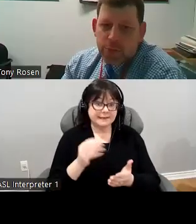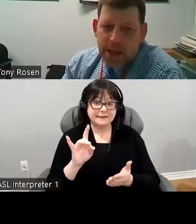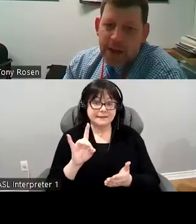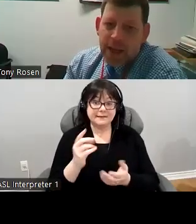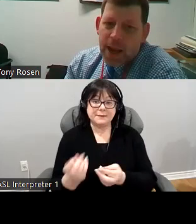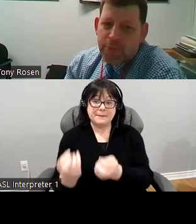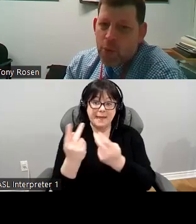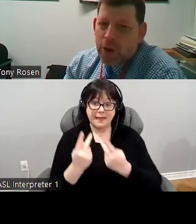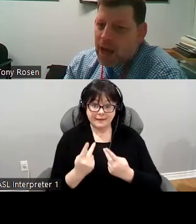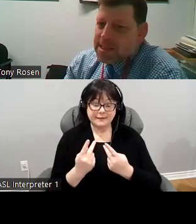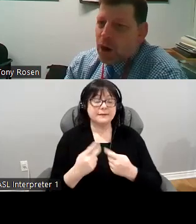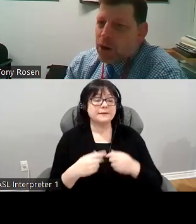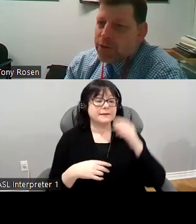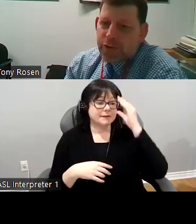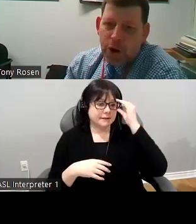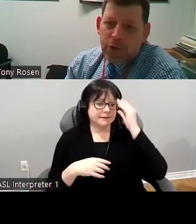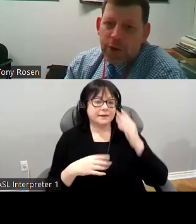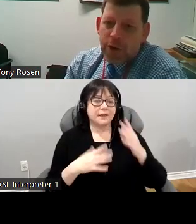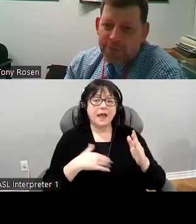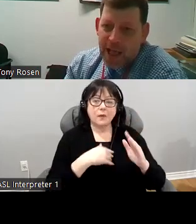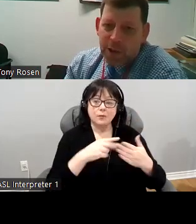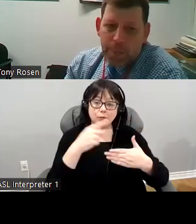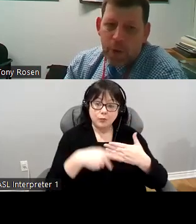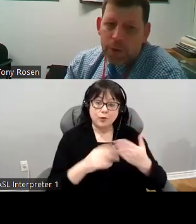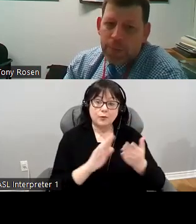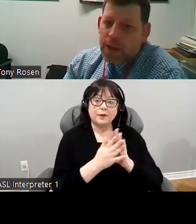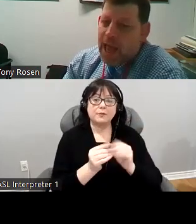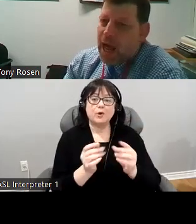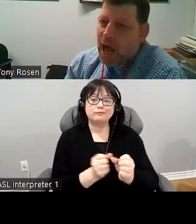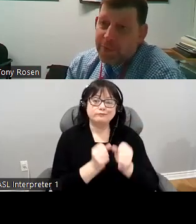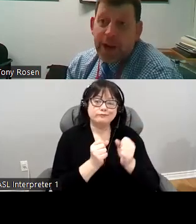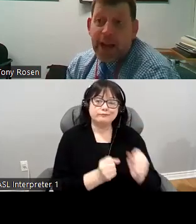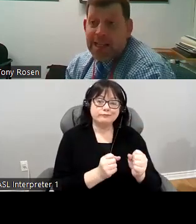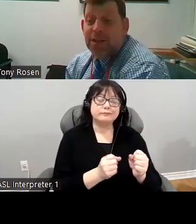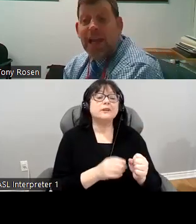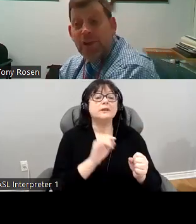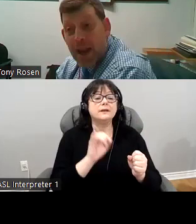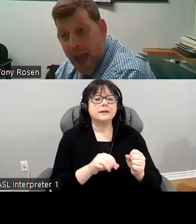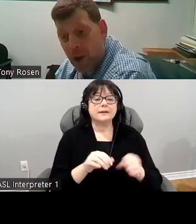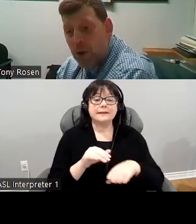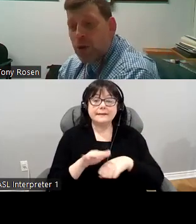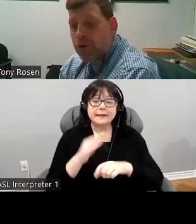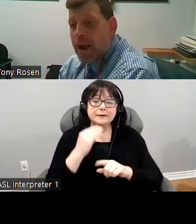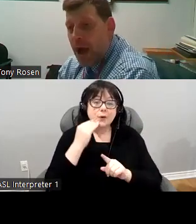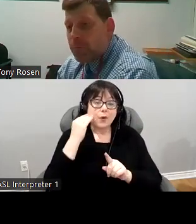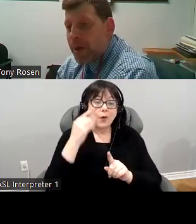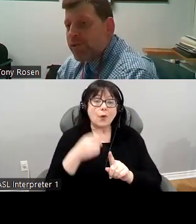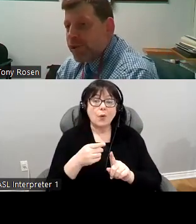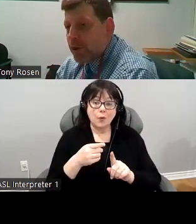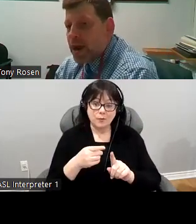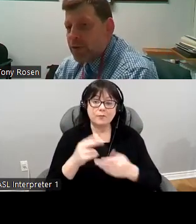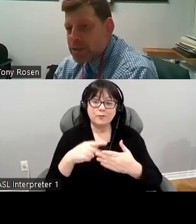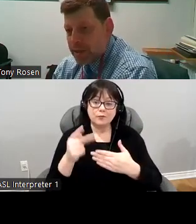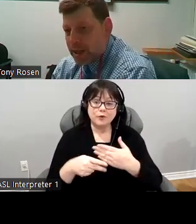and strengthening and protocolizing our discharge follow-up program and offering consultation now to an